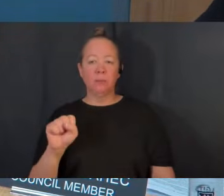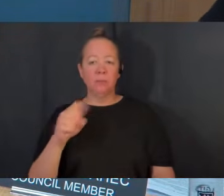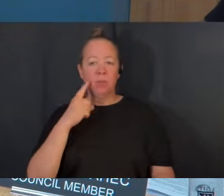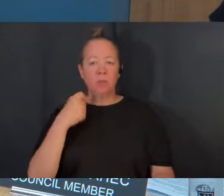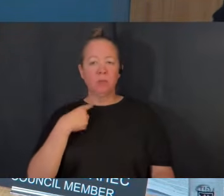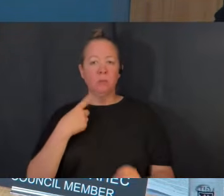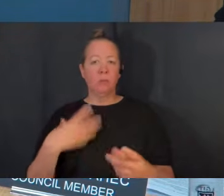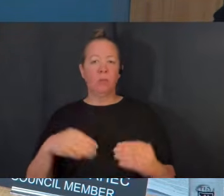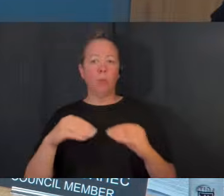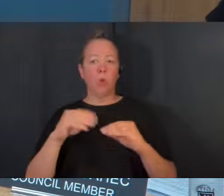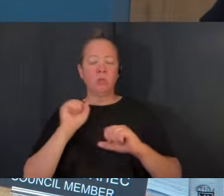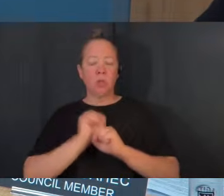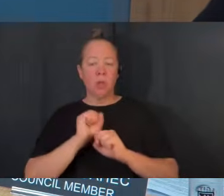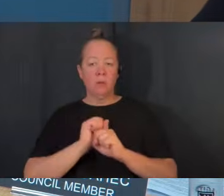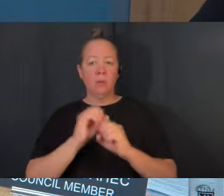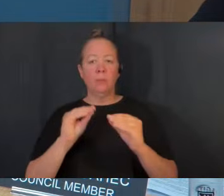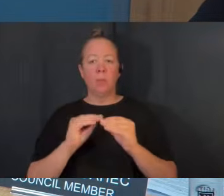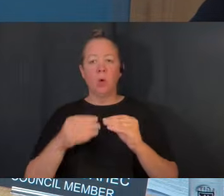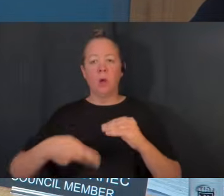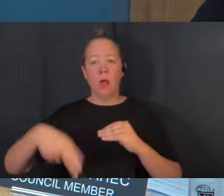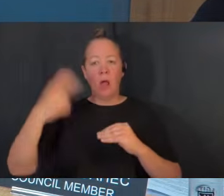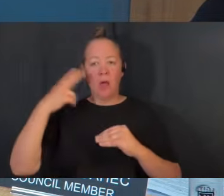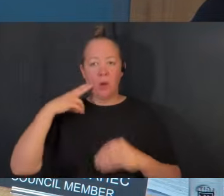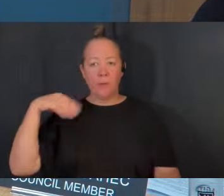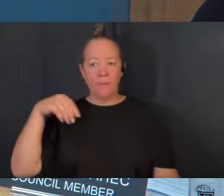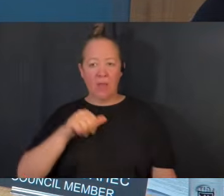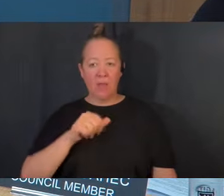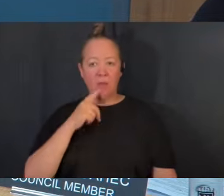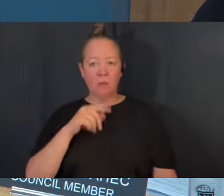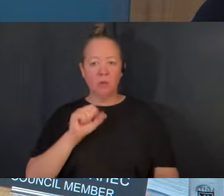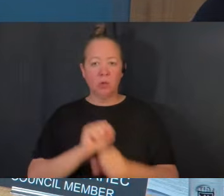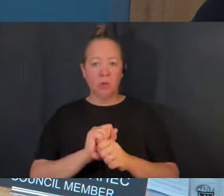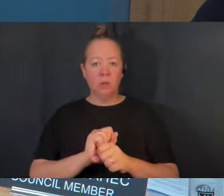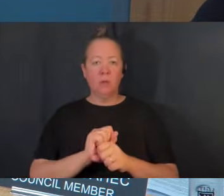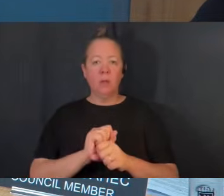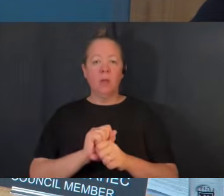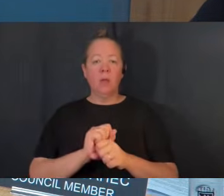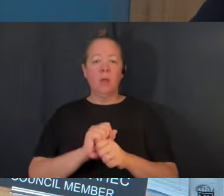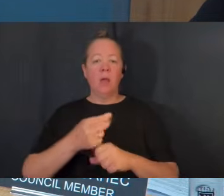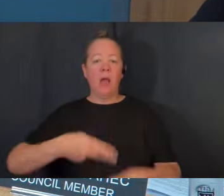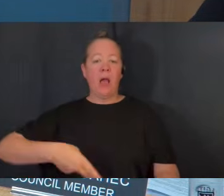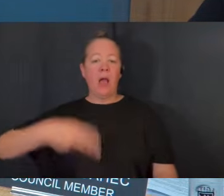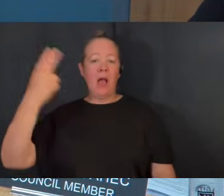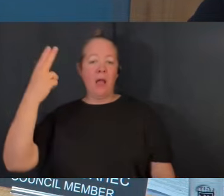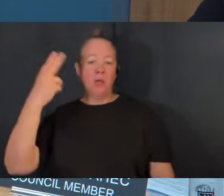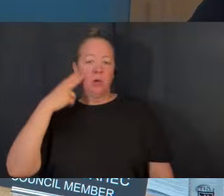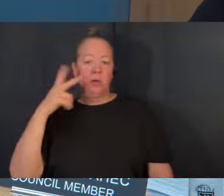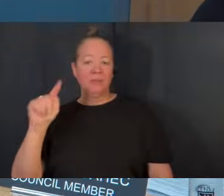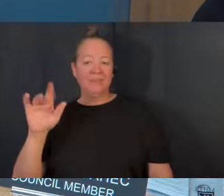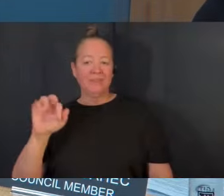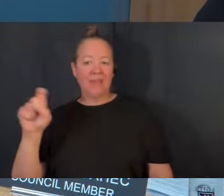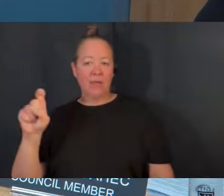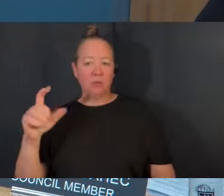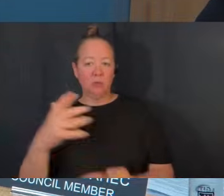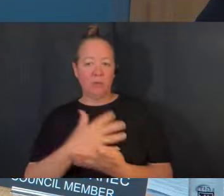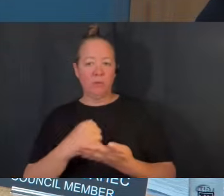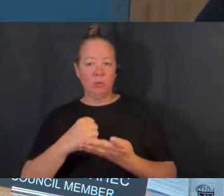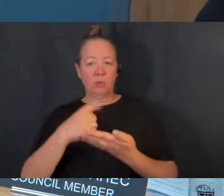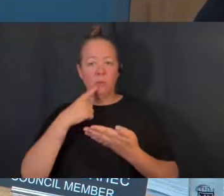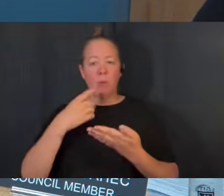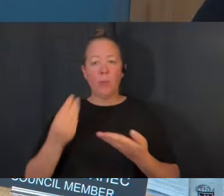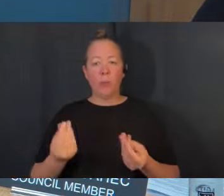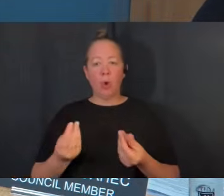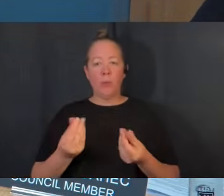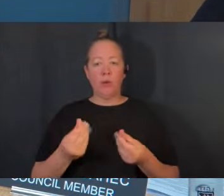jobs, and more tax revenue because property values would go up. It also could provide us with a daytime population to support